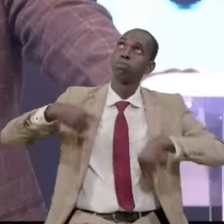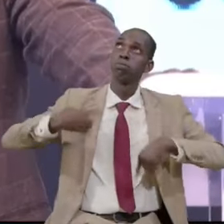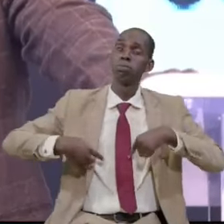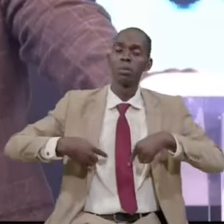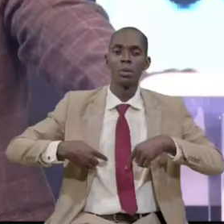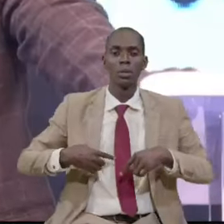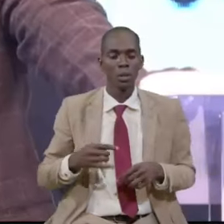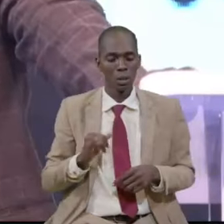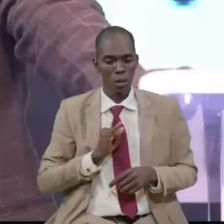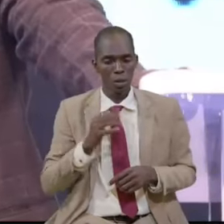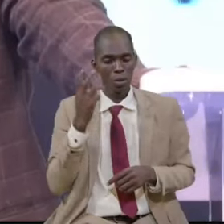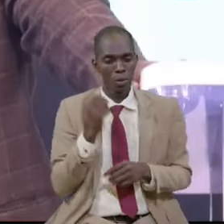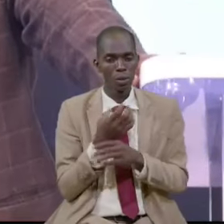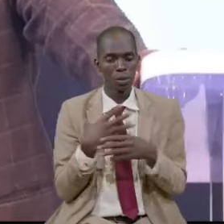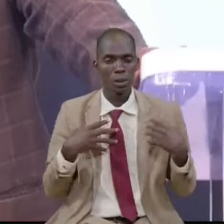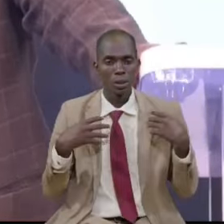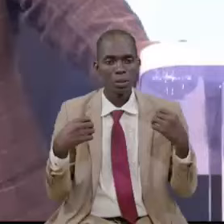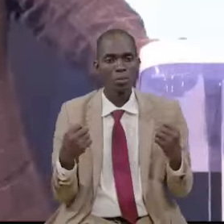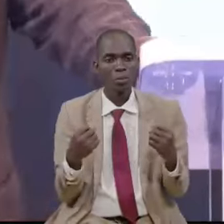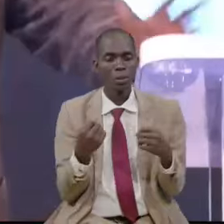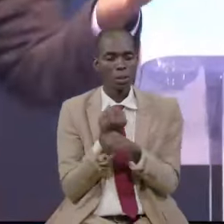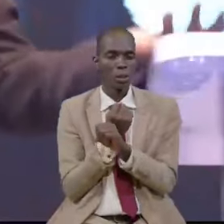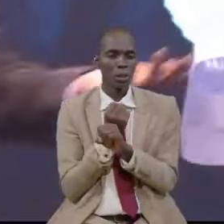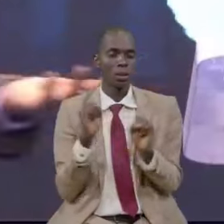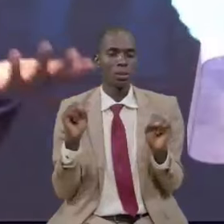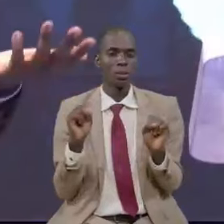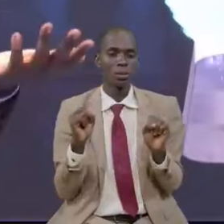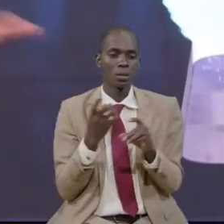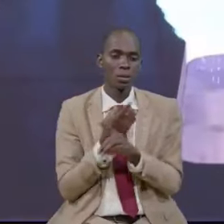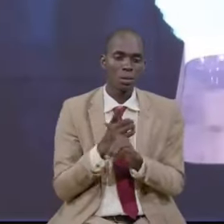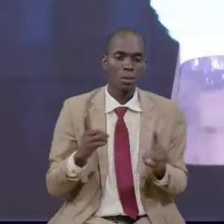I was delivered, I was set free.